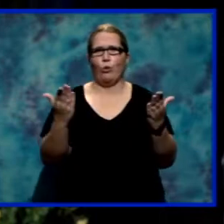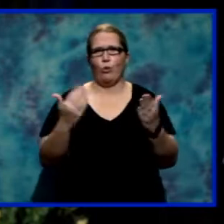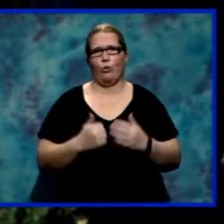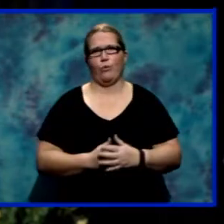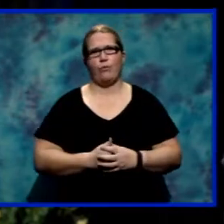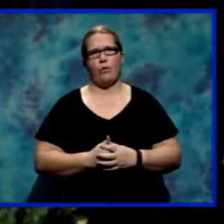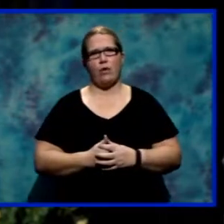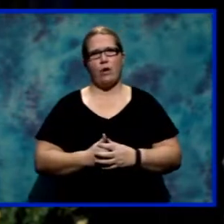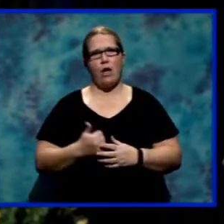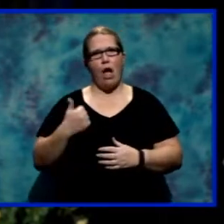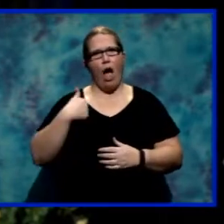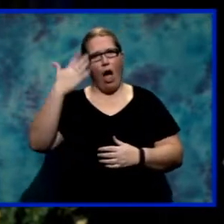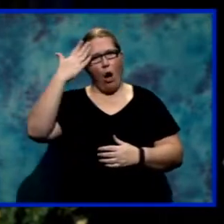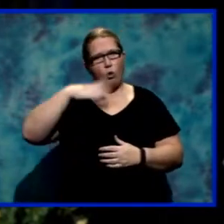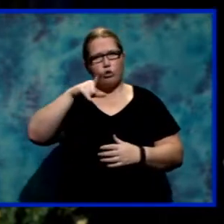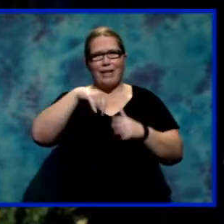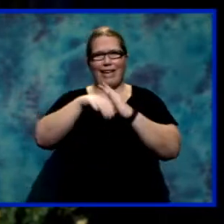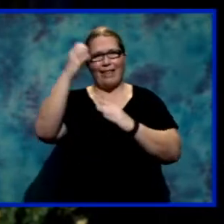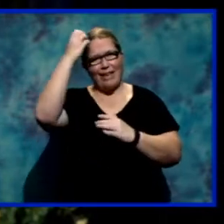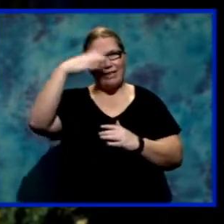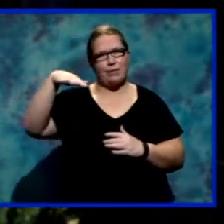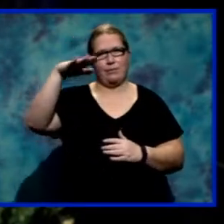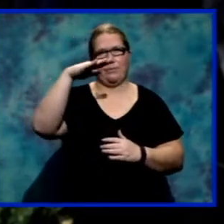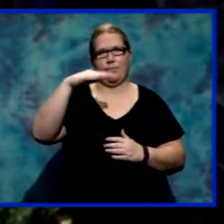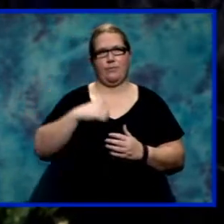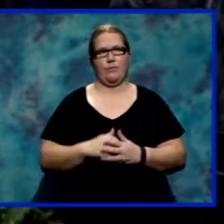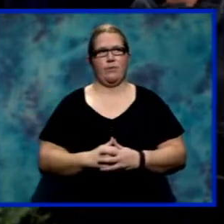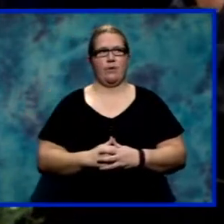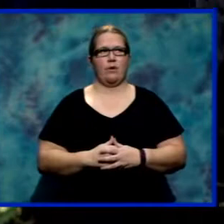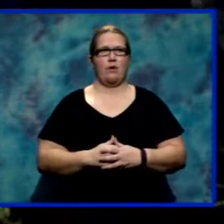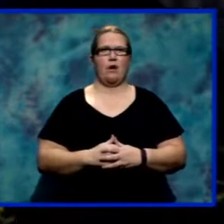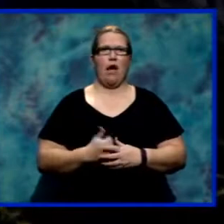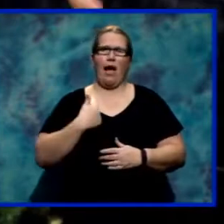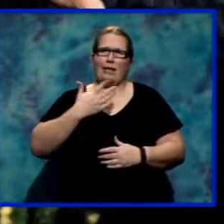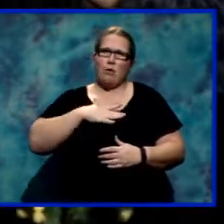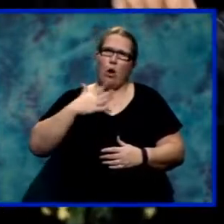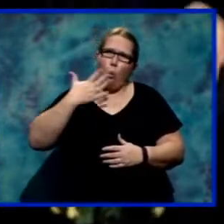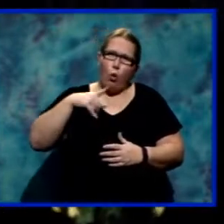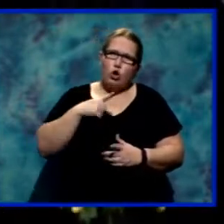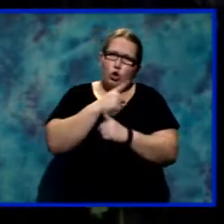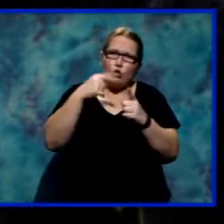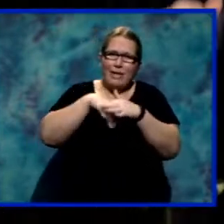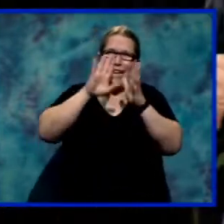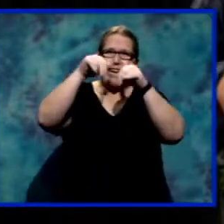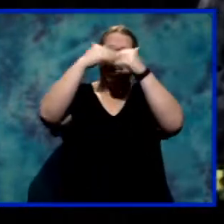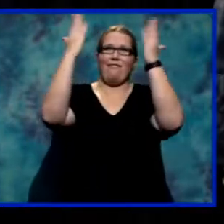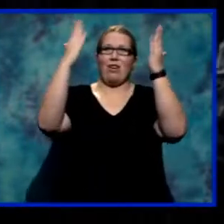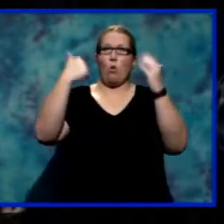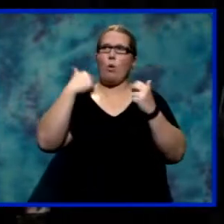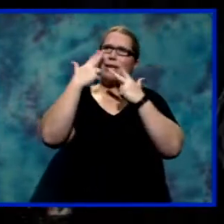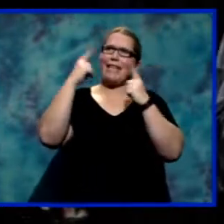And I want you to be in the kingdom. I desperately want you to be in heaven. We were singing that song